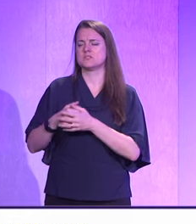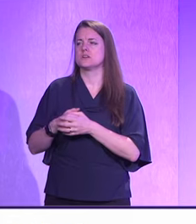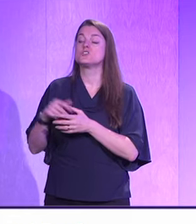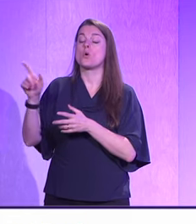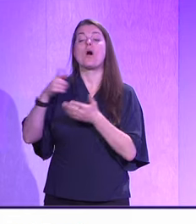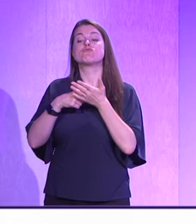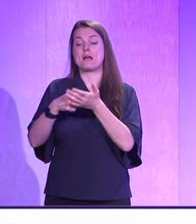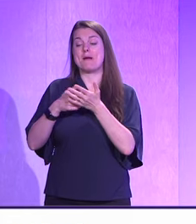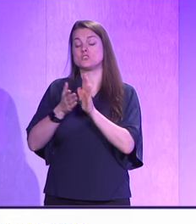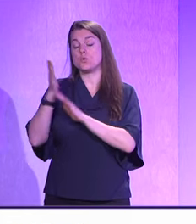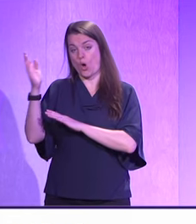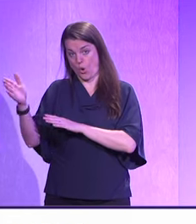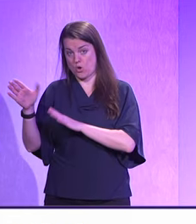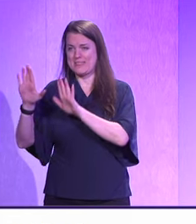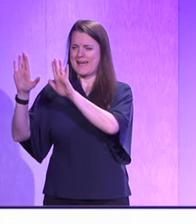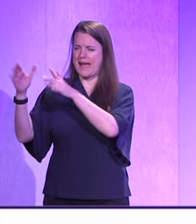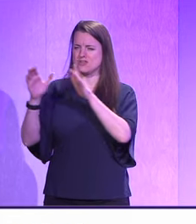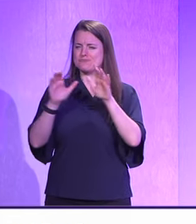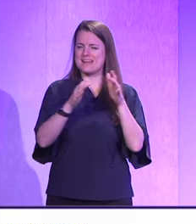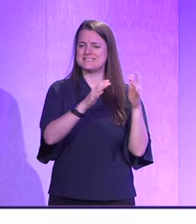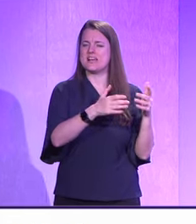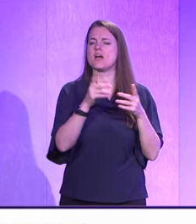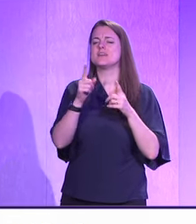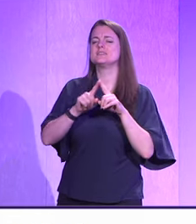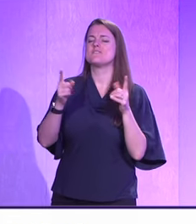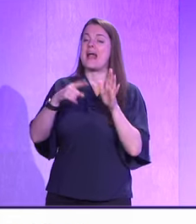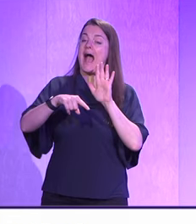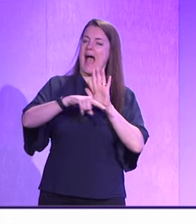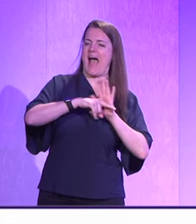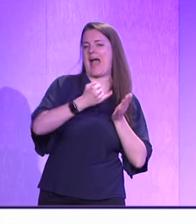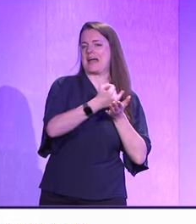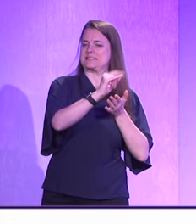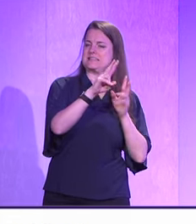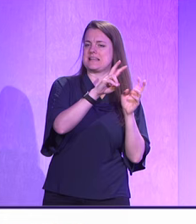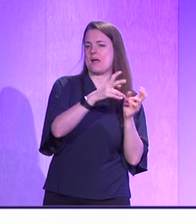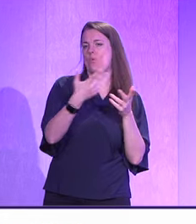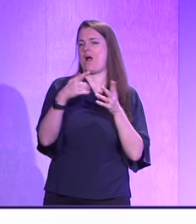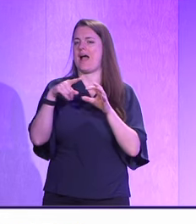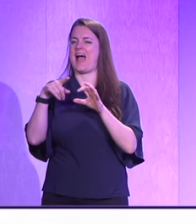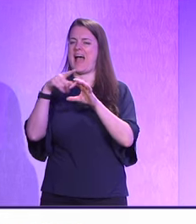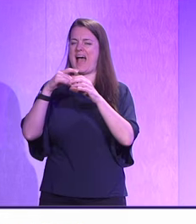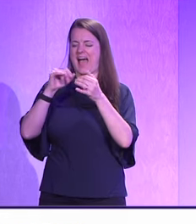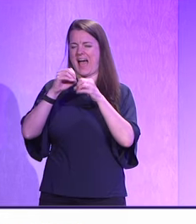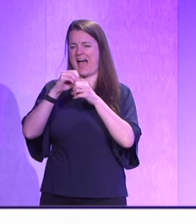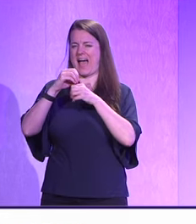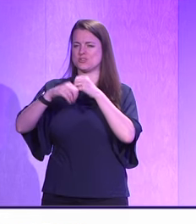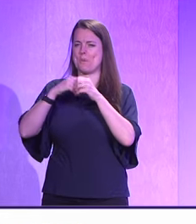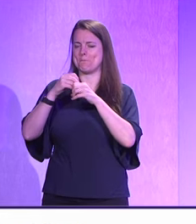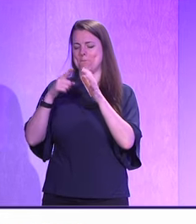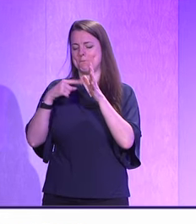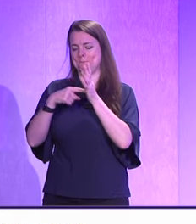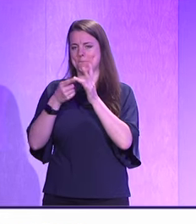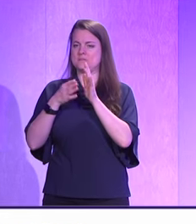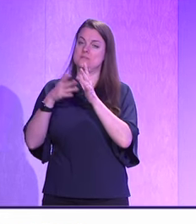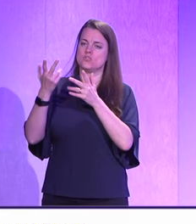have a look. They're categorized into anti-types and patterns. So here's one anti-type. If you've got a development team in